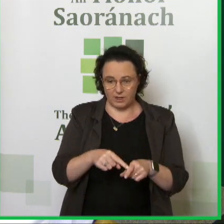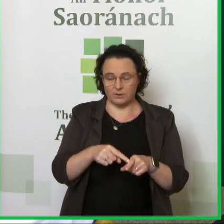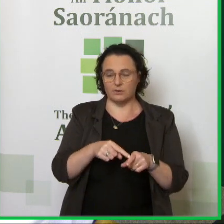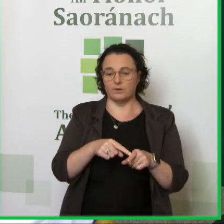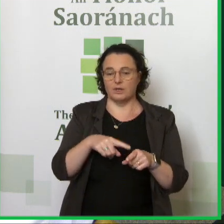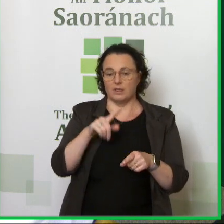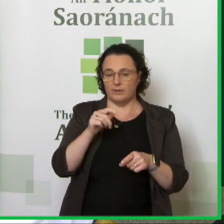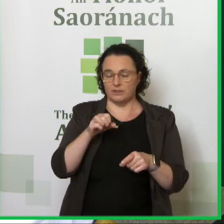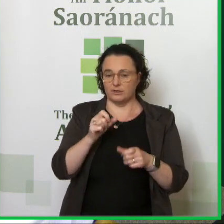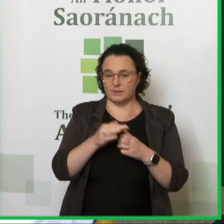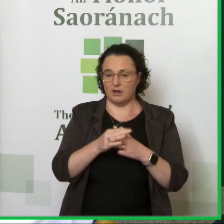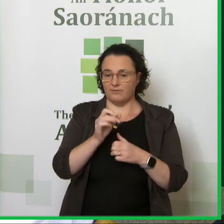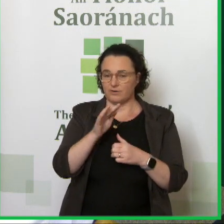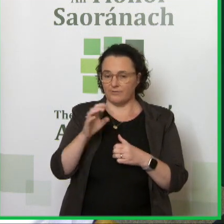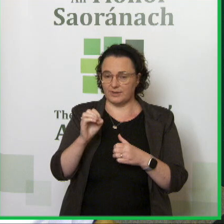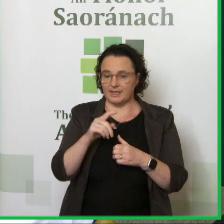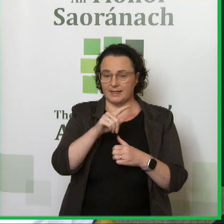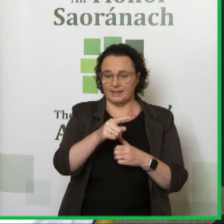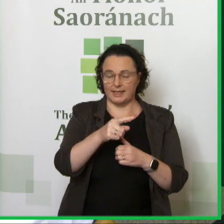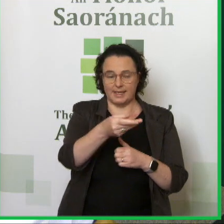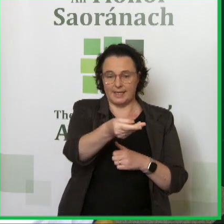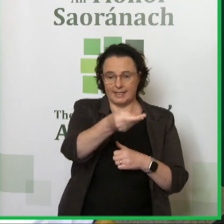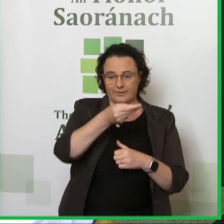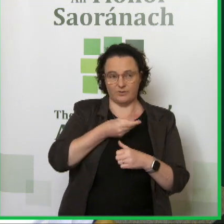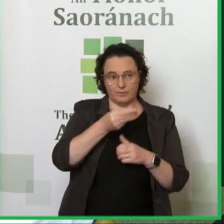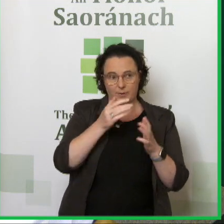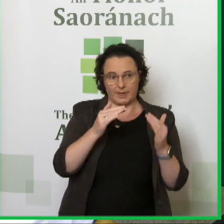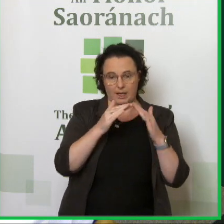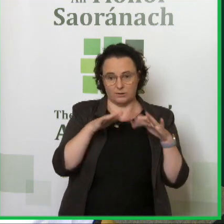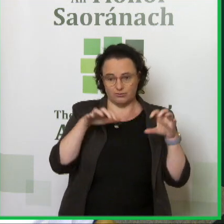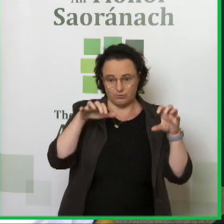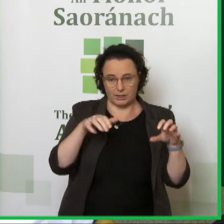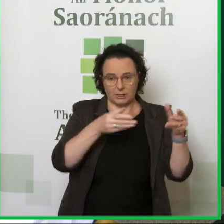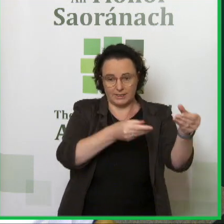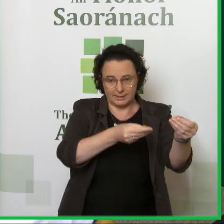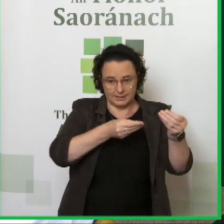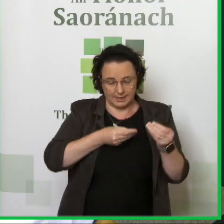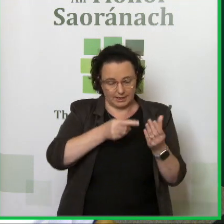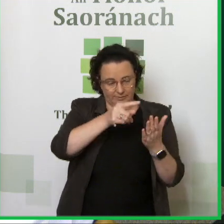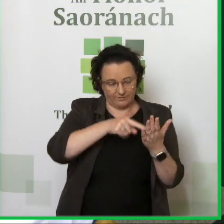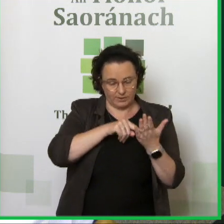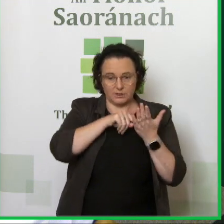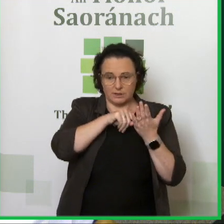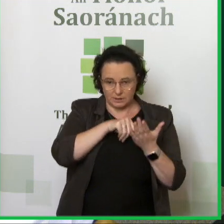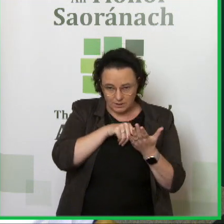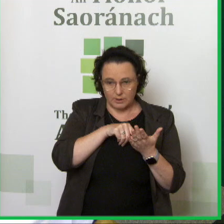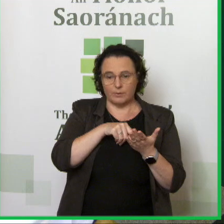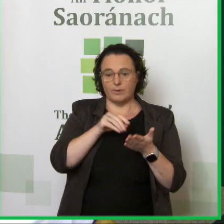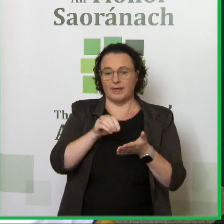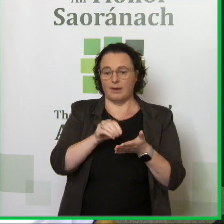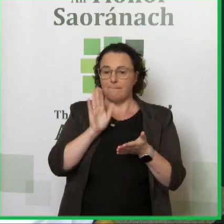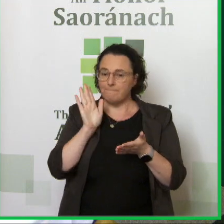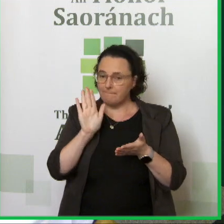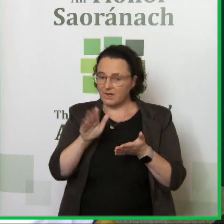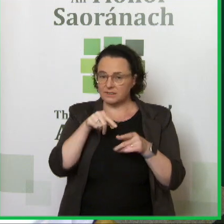Oireachtas, elected members. They set it for us. We deliberate on the issues set for us, and we report recommendations based on that. So yes, it's set for us.